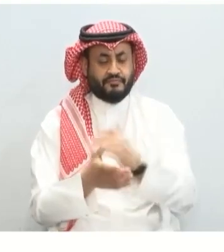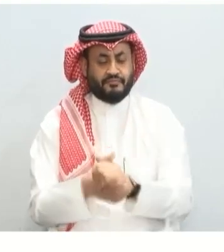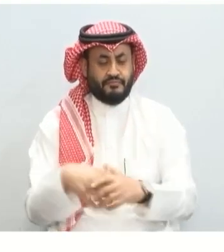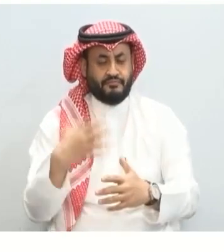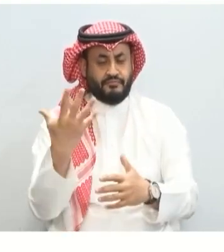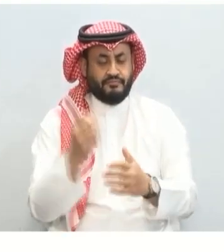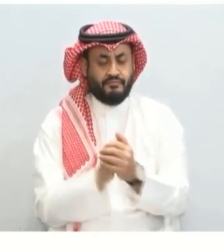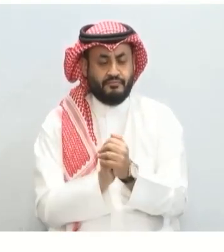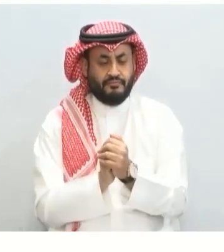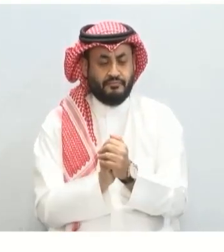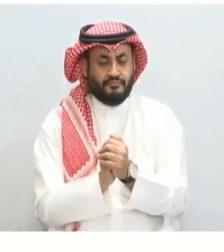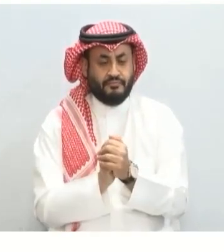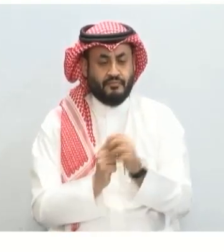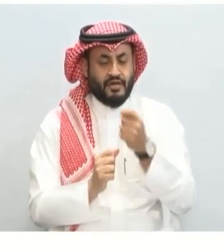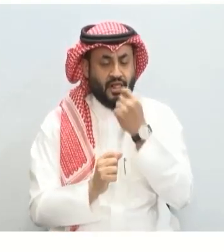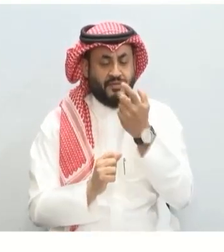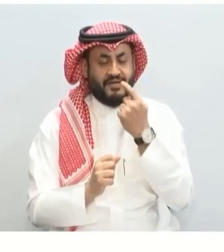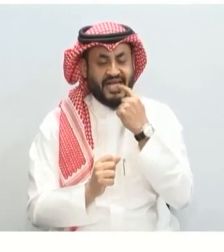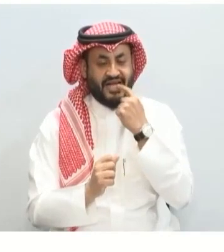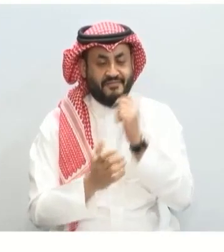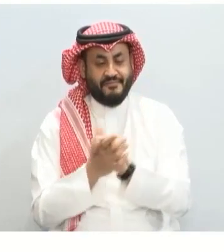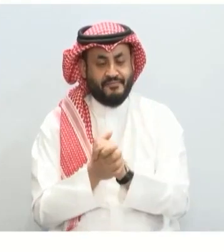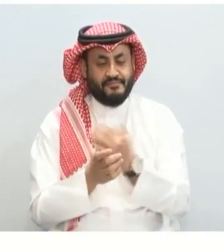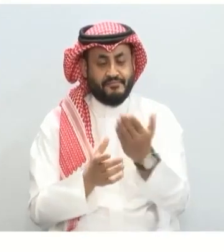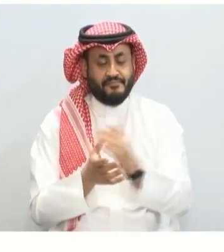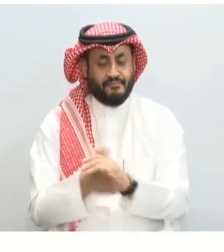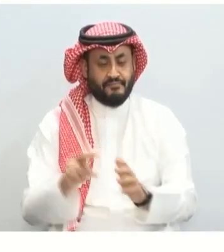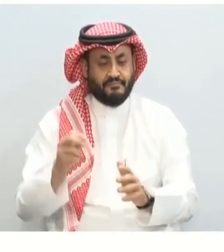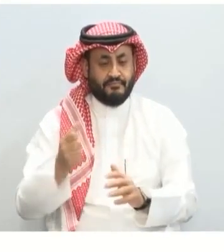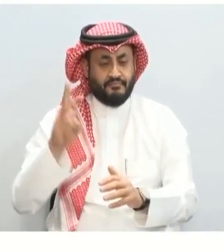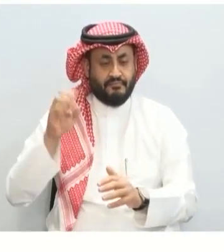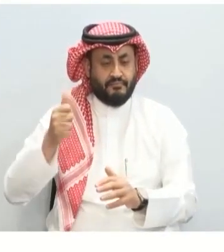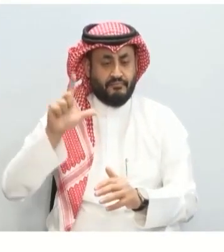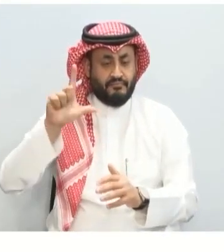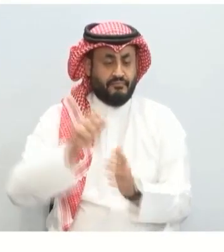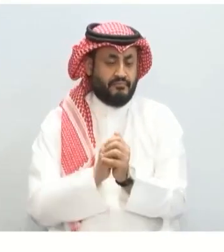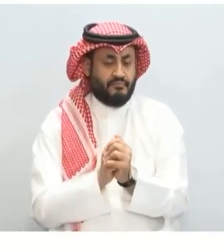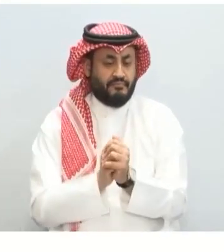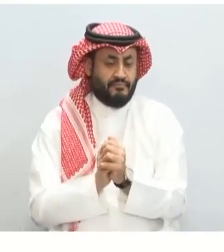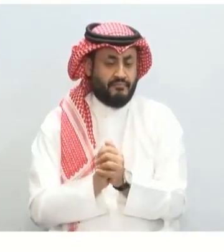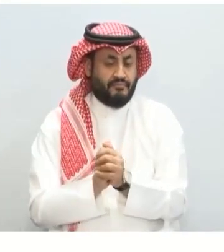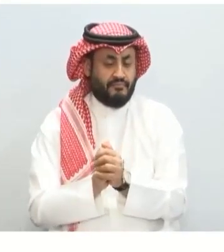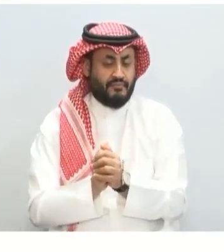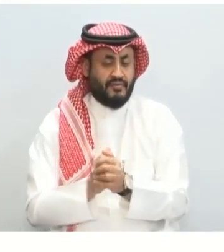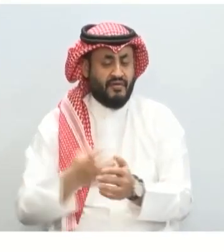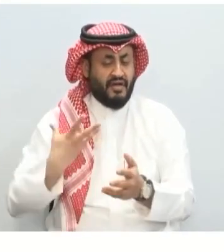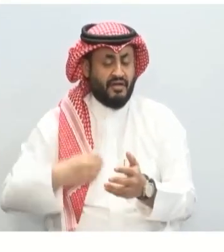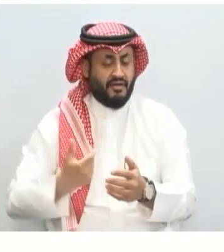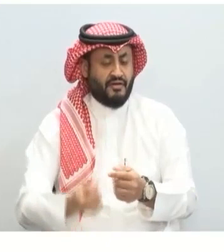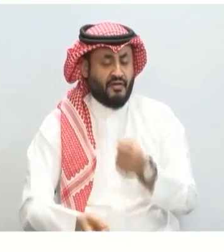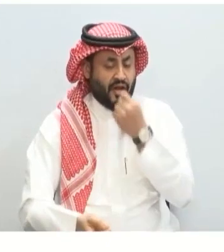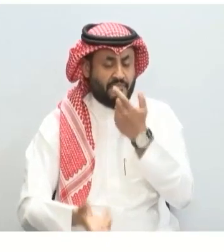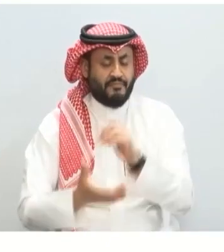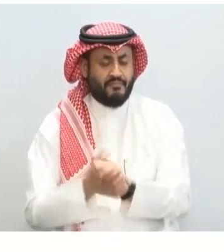sweet tooth. Have a sweet tooth. Of course, also Nawal says this, meaning that she likes sweet foods and